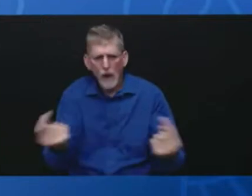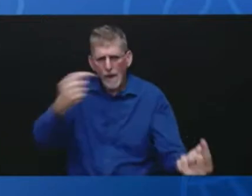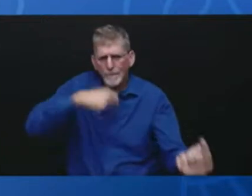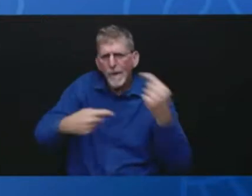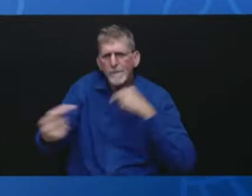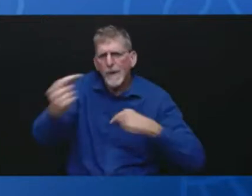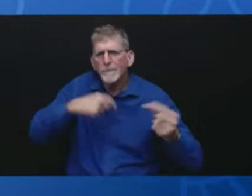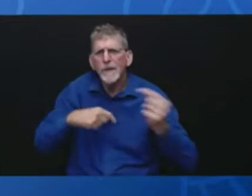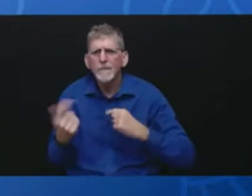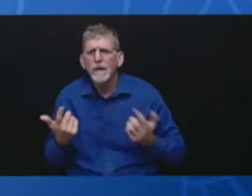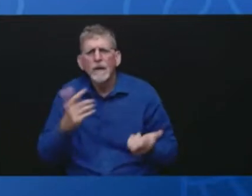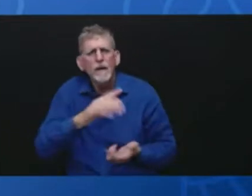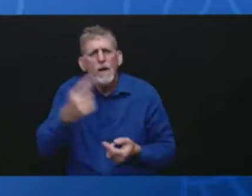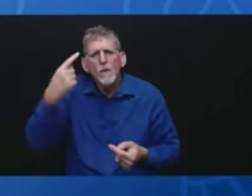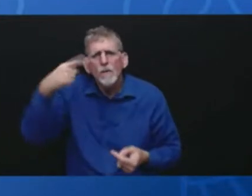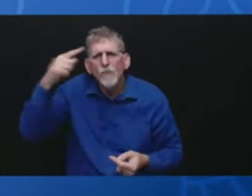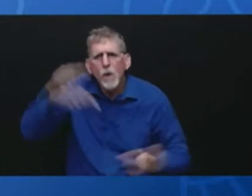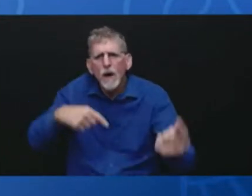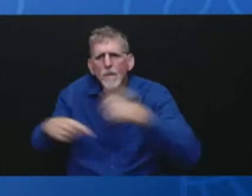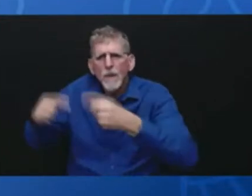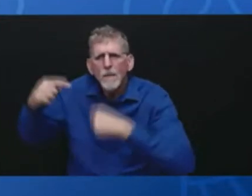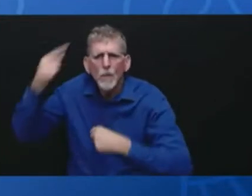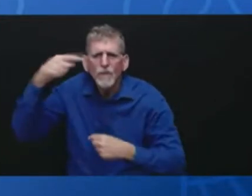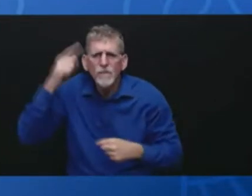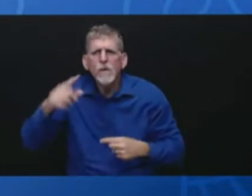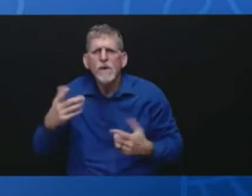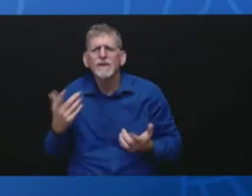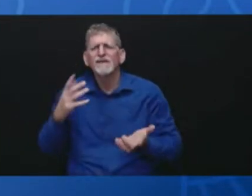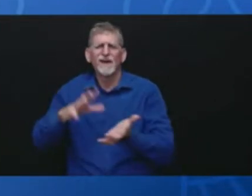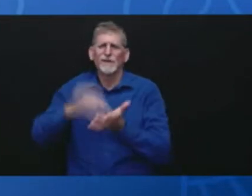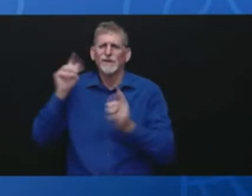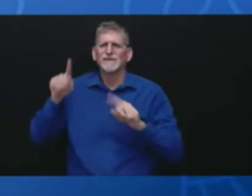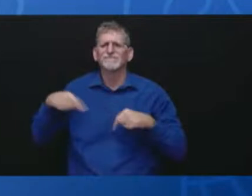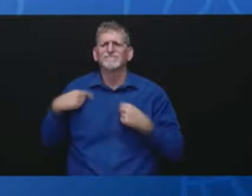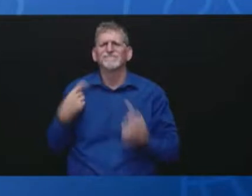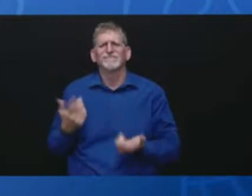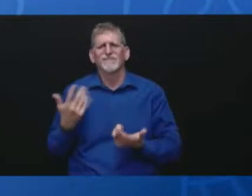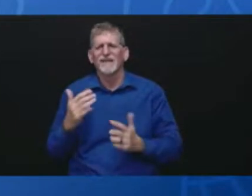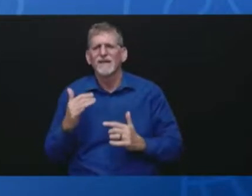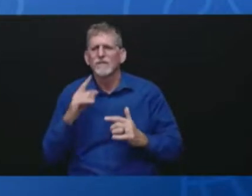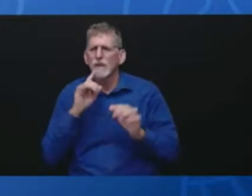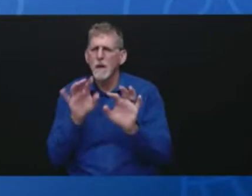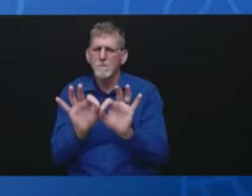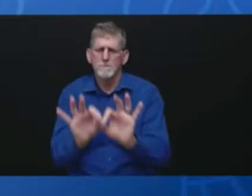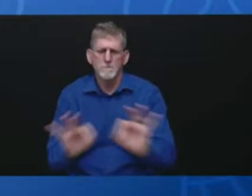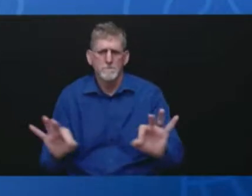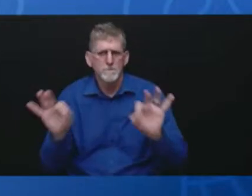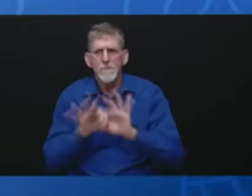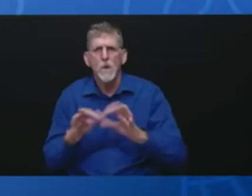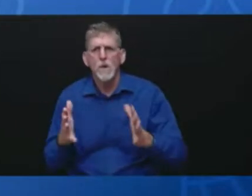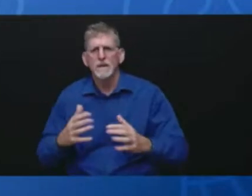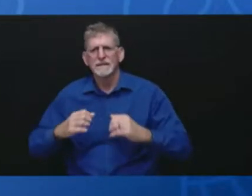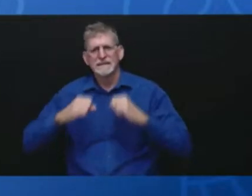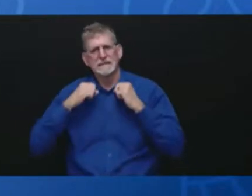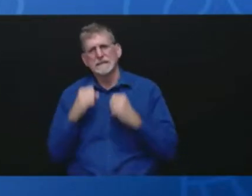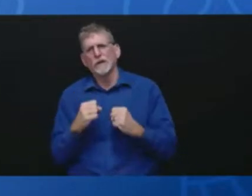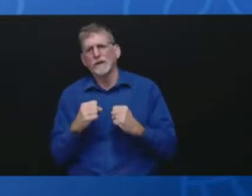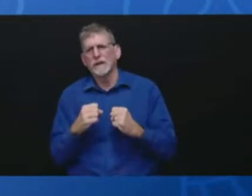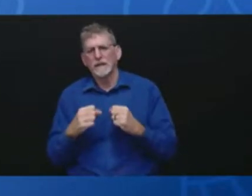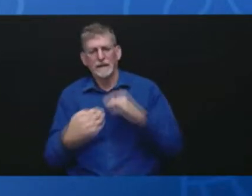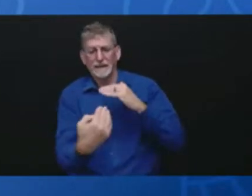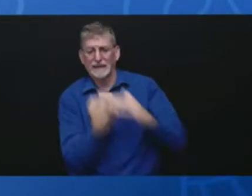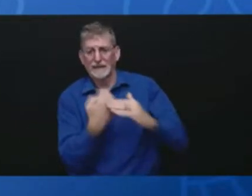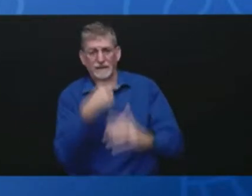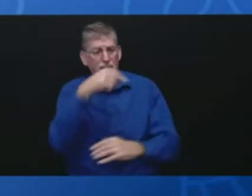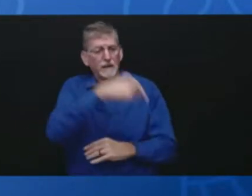this over the last several decades about the importance of security at points of entry. The world knows it, and so do we, and